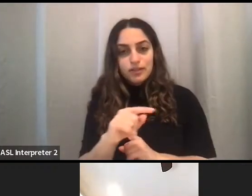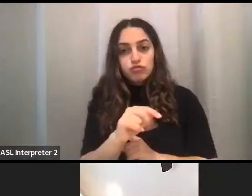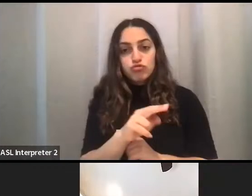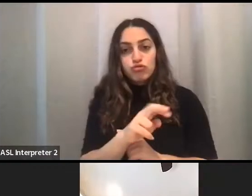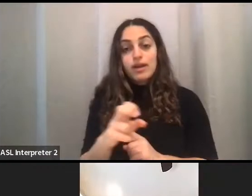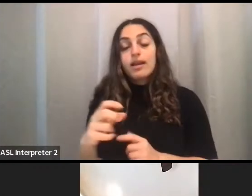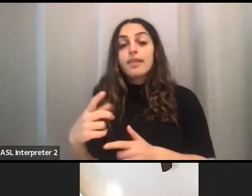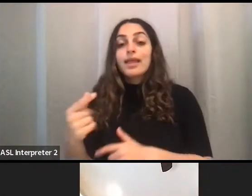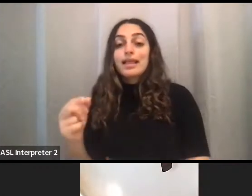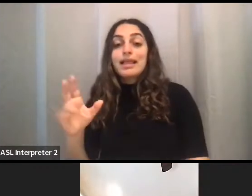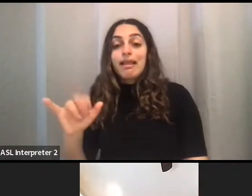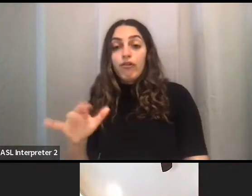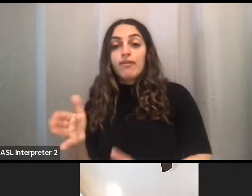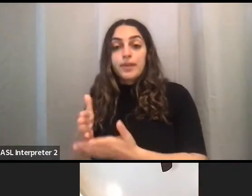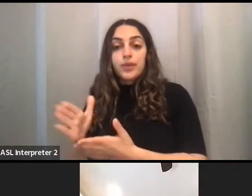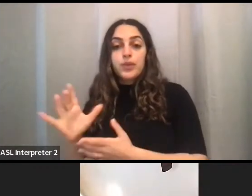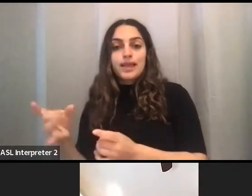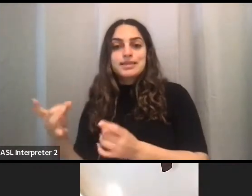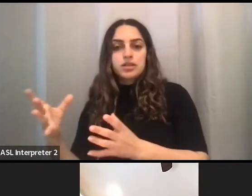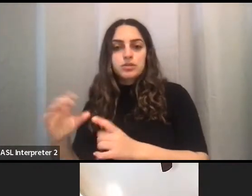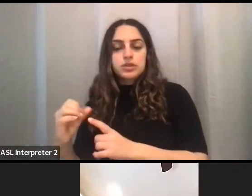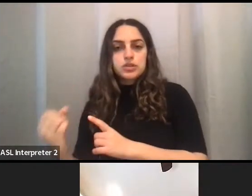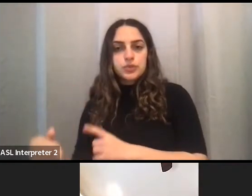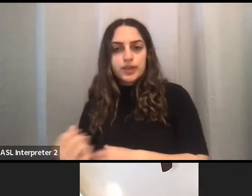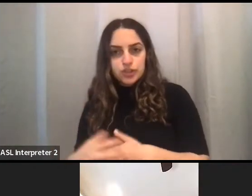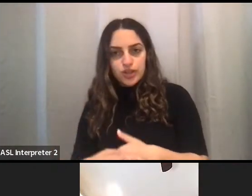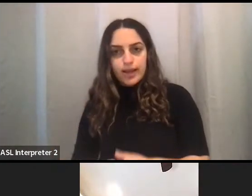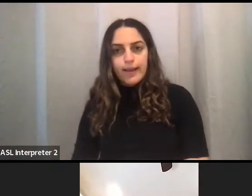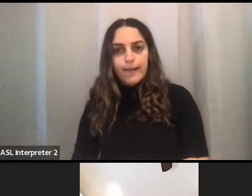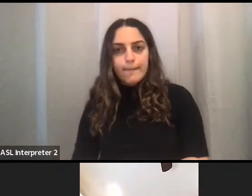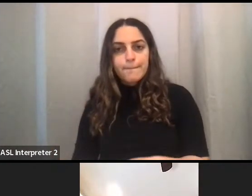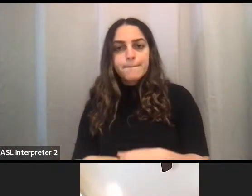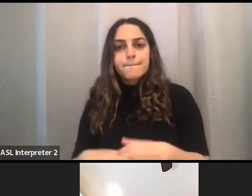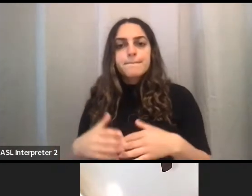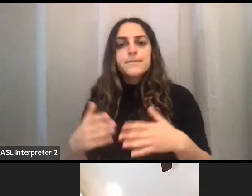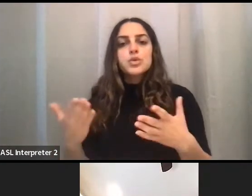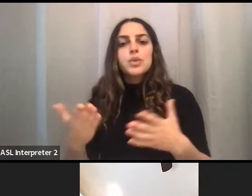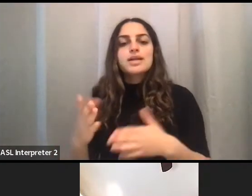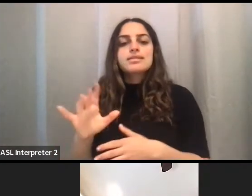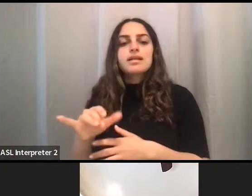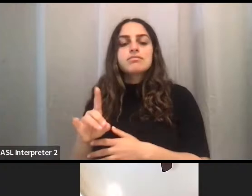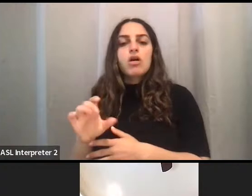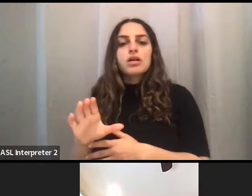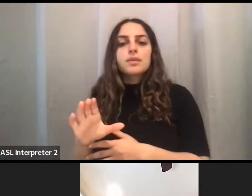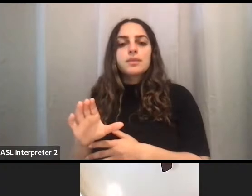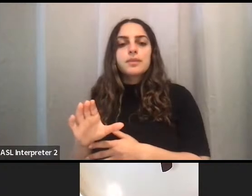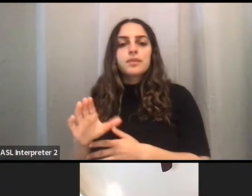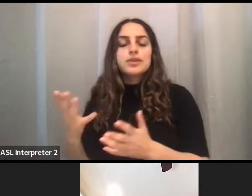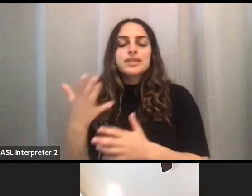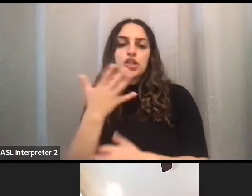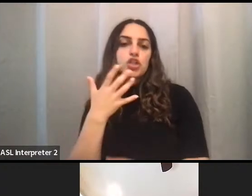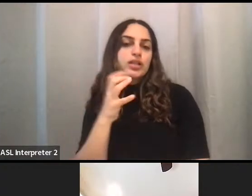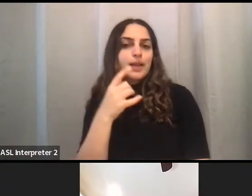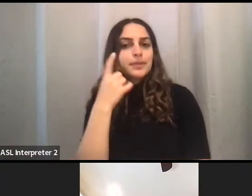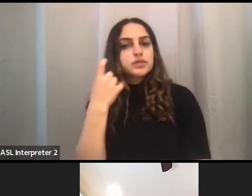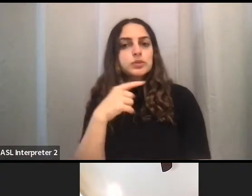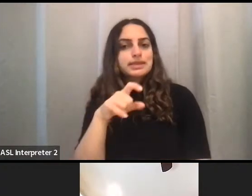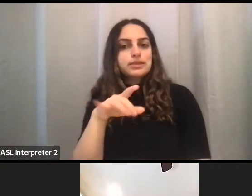through that terrible situation what does that document look like because we need your input